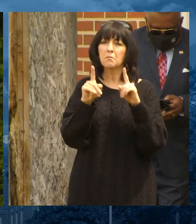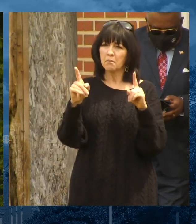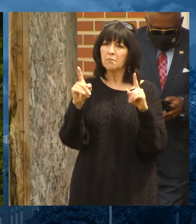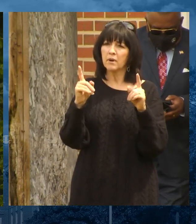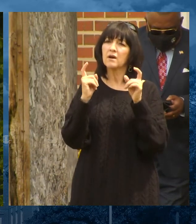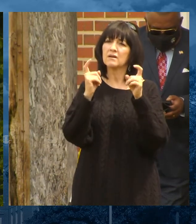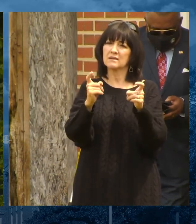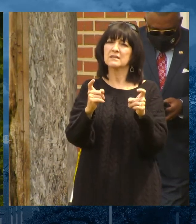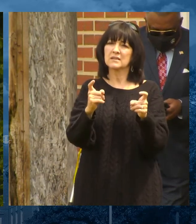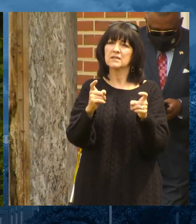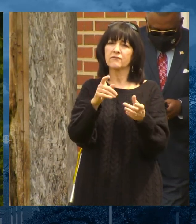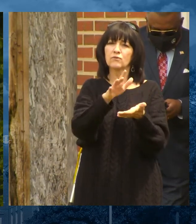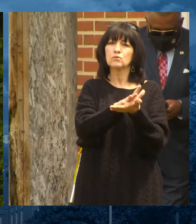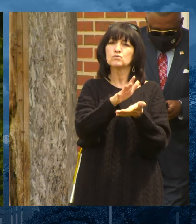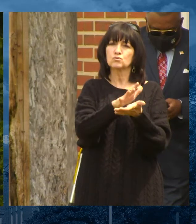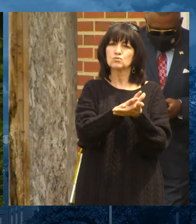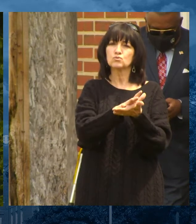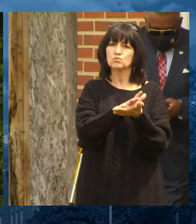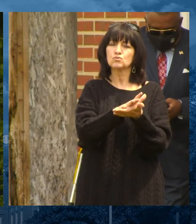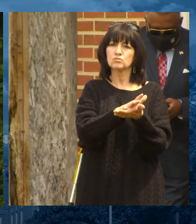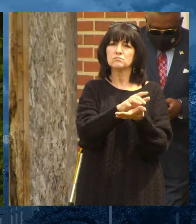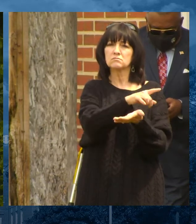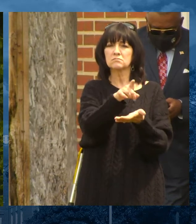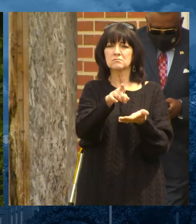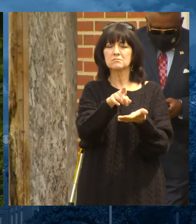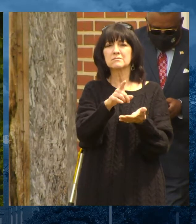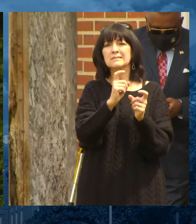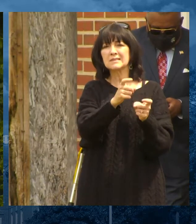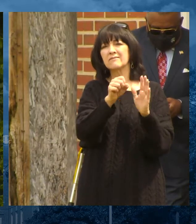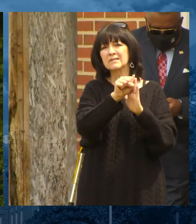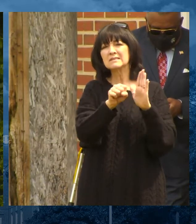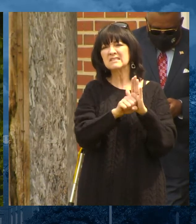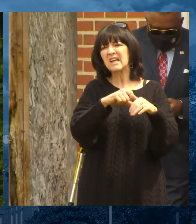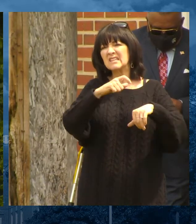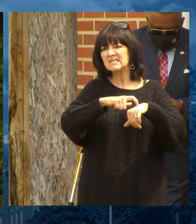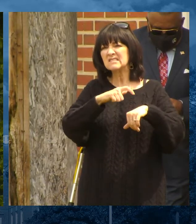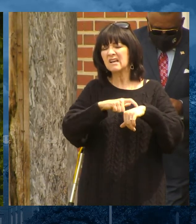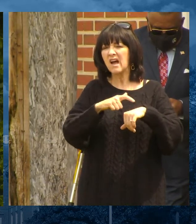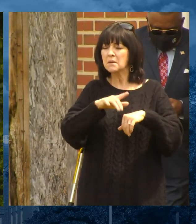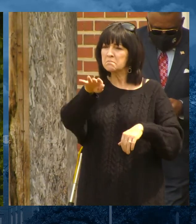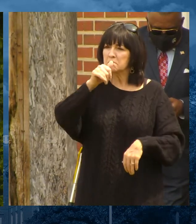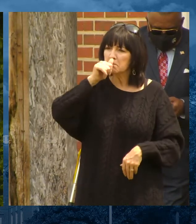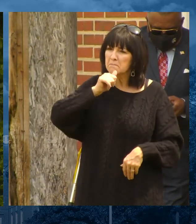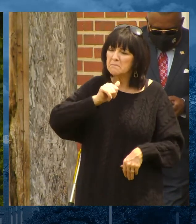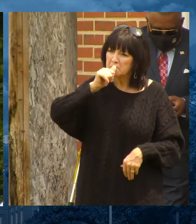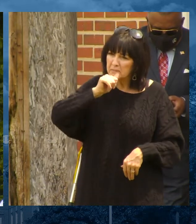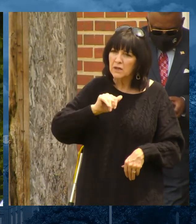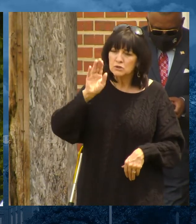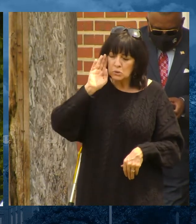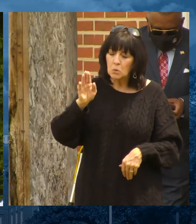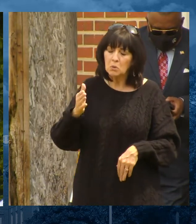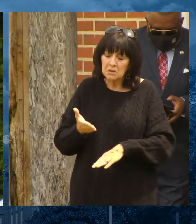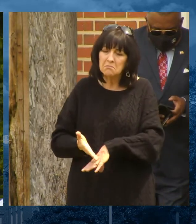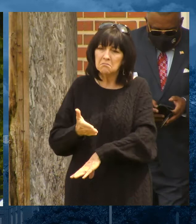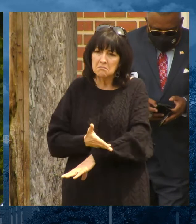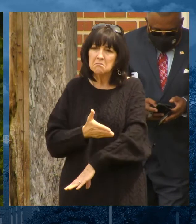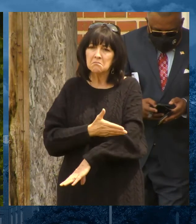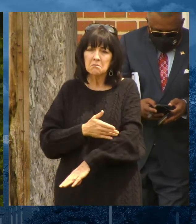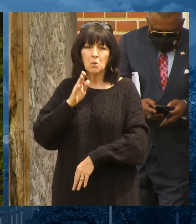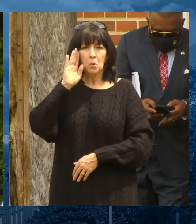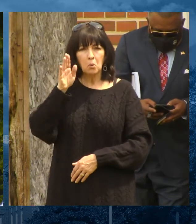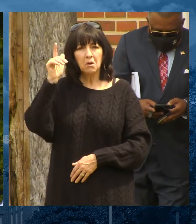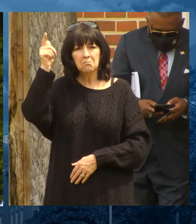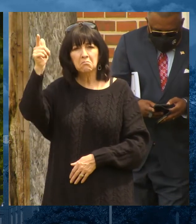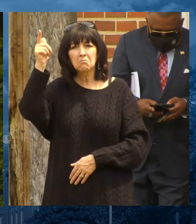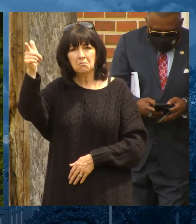black schools up to the level of the white schools. Take your time, be patient, and this will all get fixed in the course of